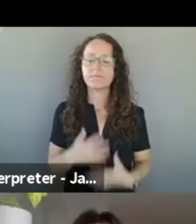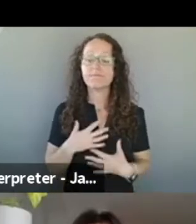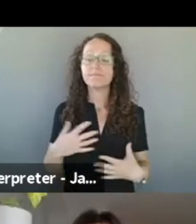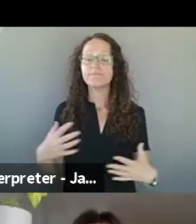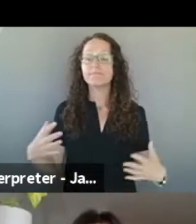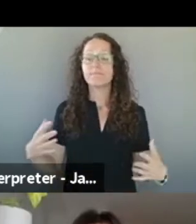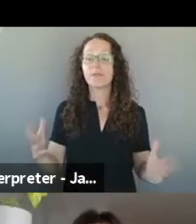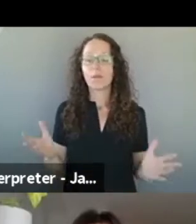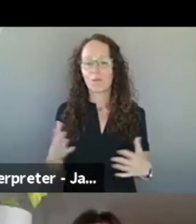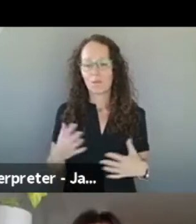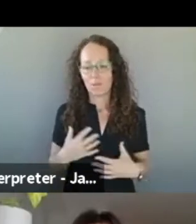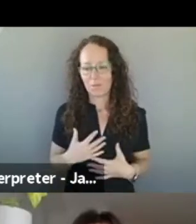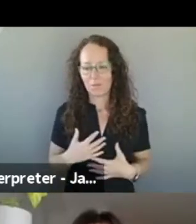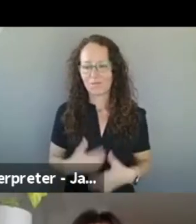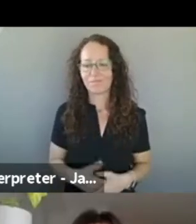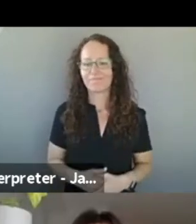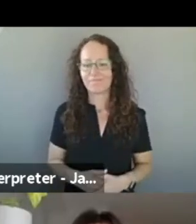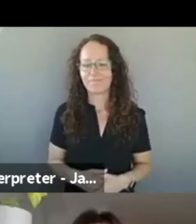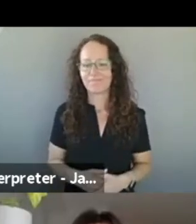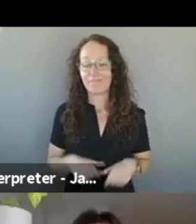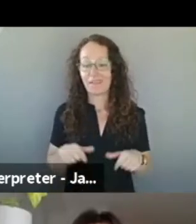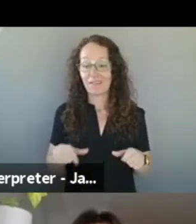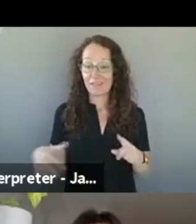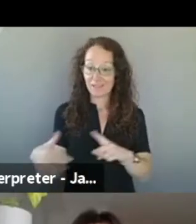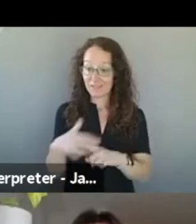When we enter this space,